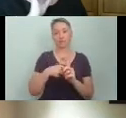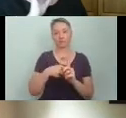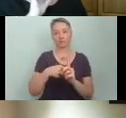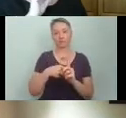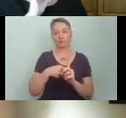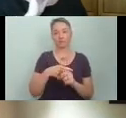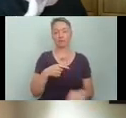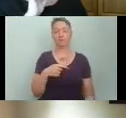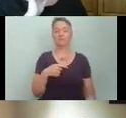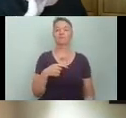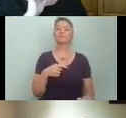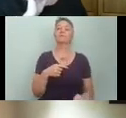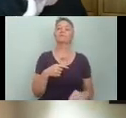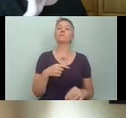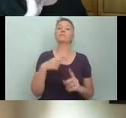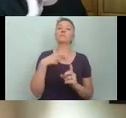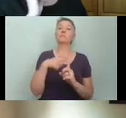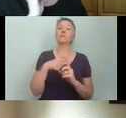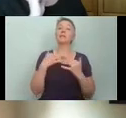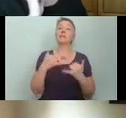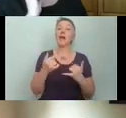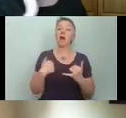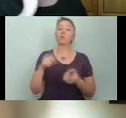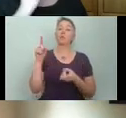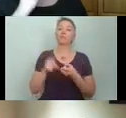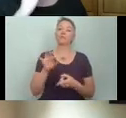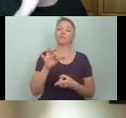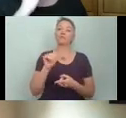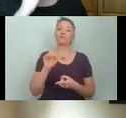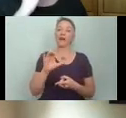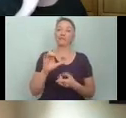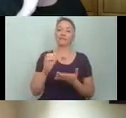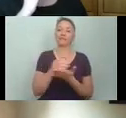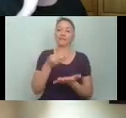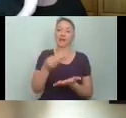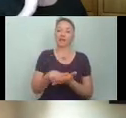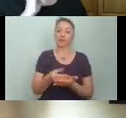We also have now reduced faculty salaries as well.